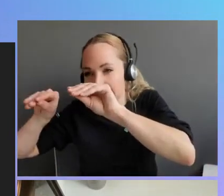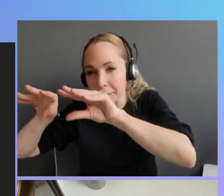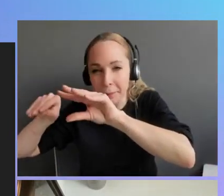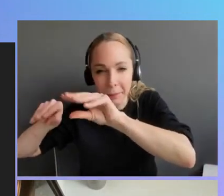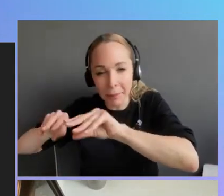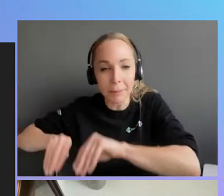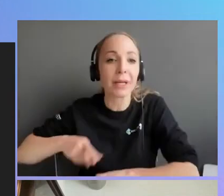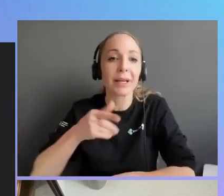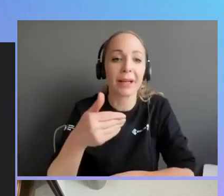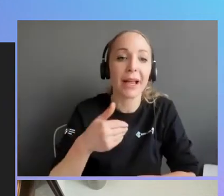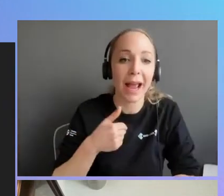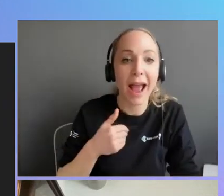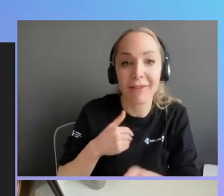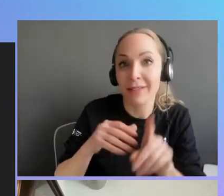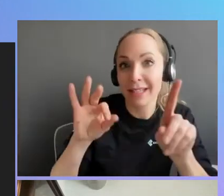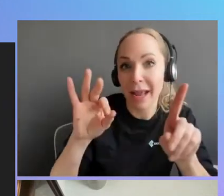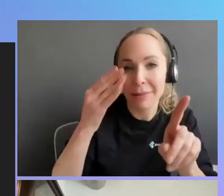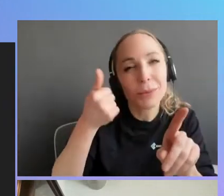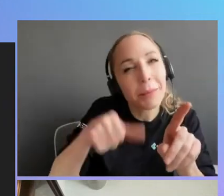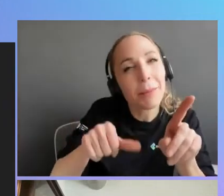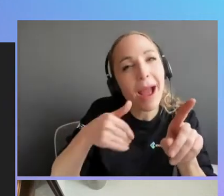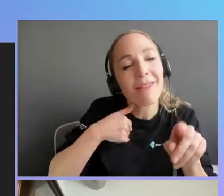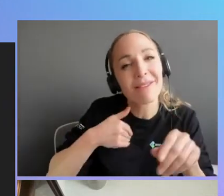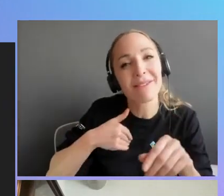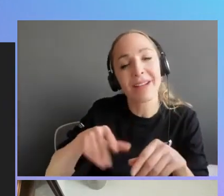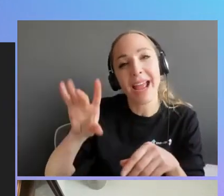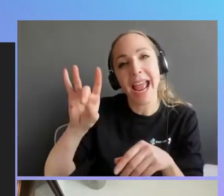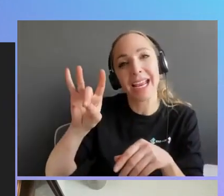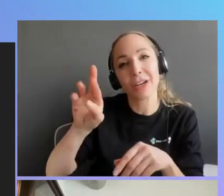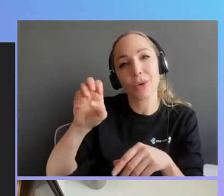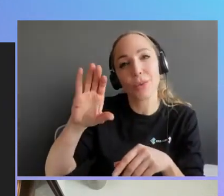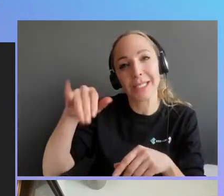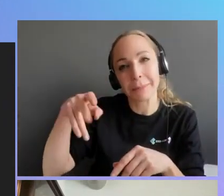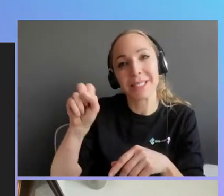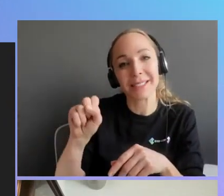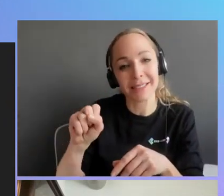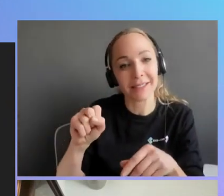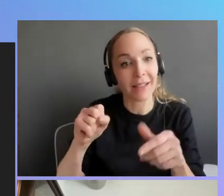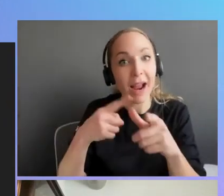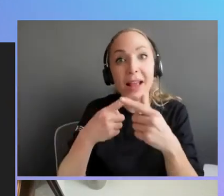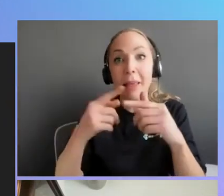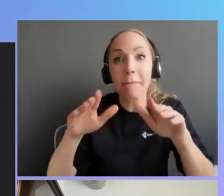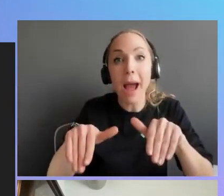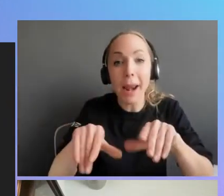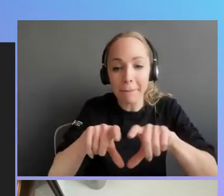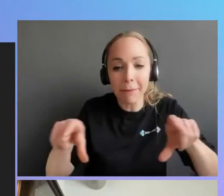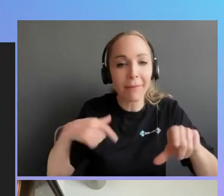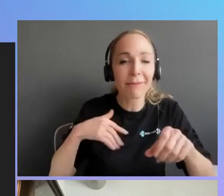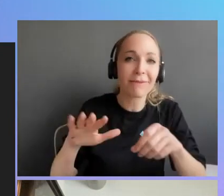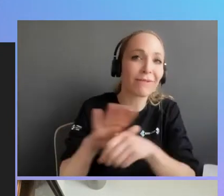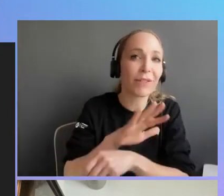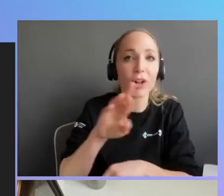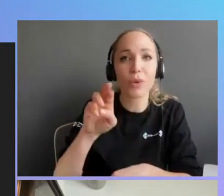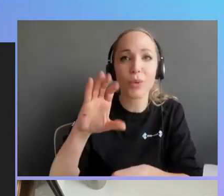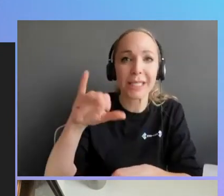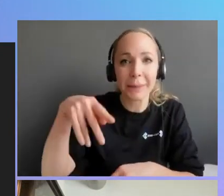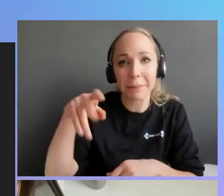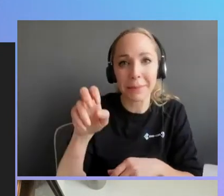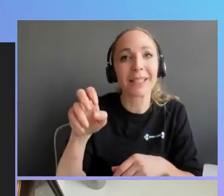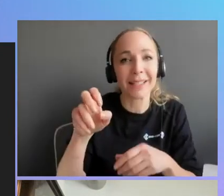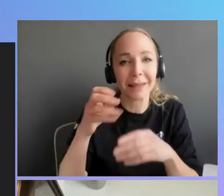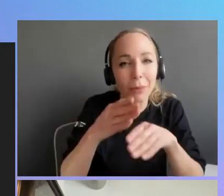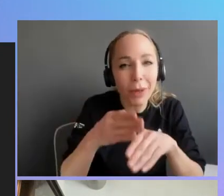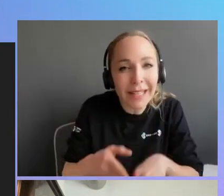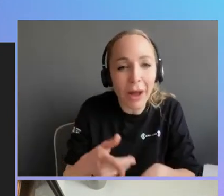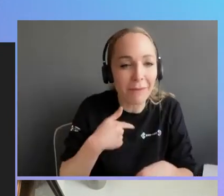have their own table. And then remember, I described at the beginning, there's a full recipe breakdown table here at the bottom of the page. And that's probably the most complicated one we have. It has the most